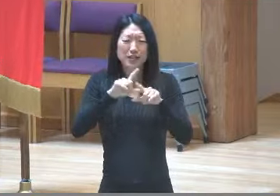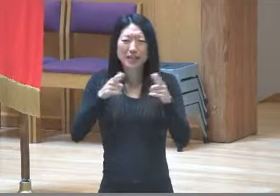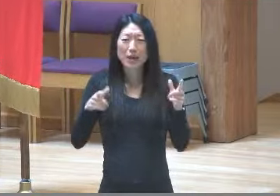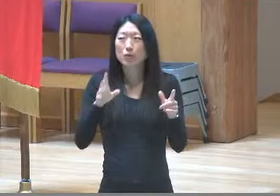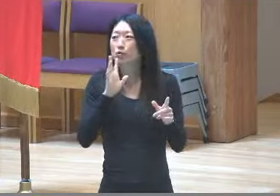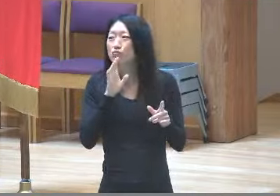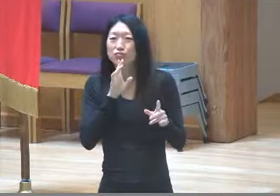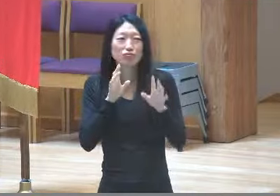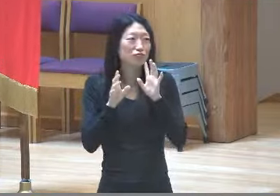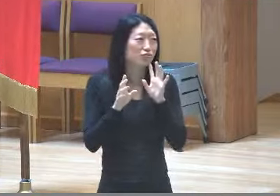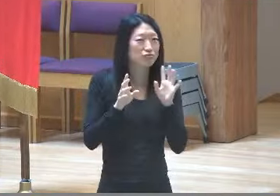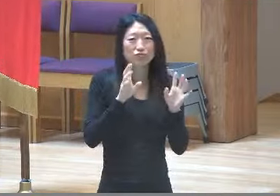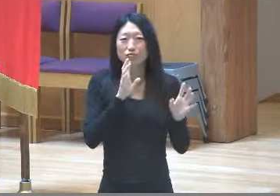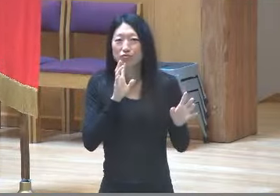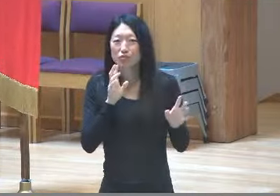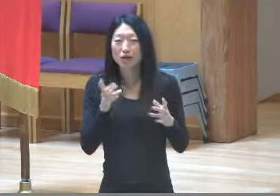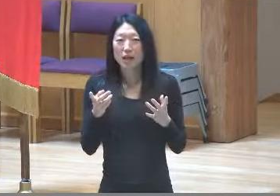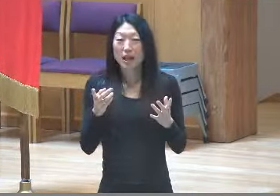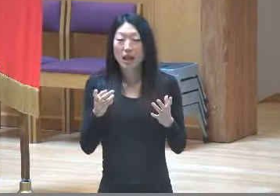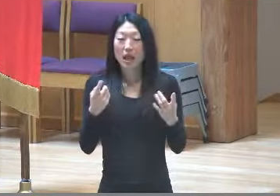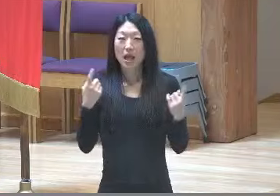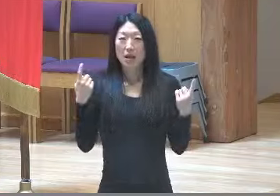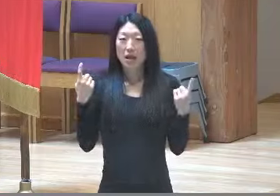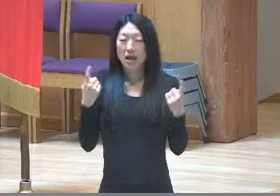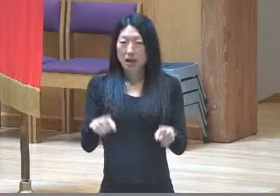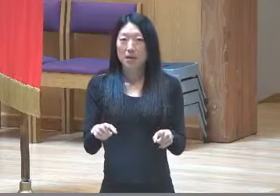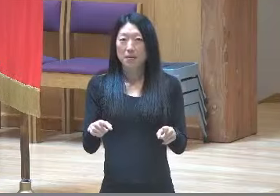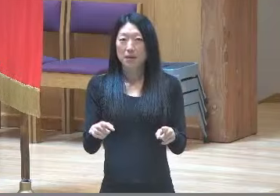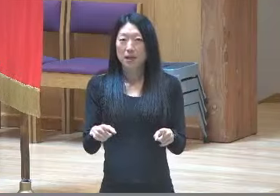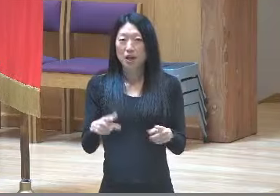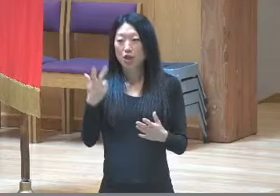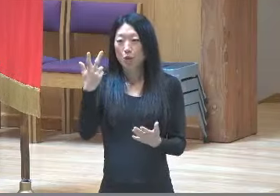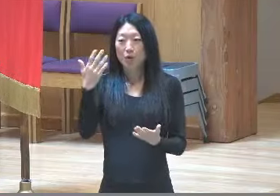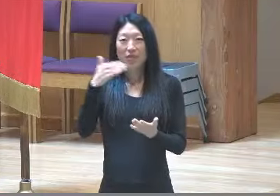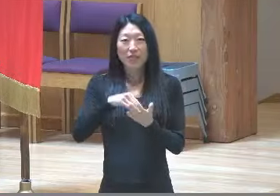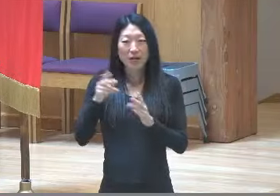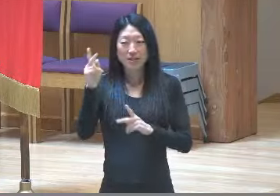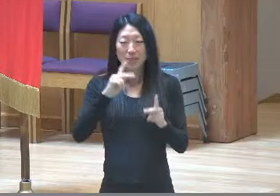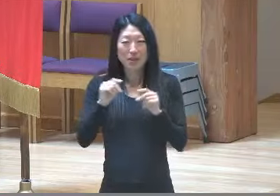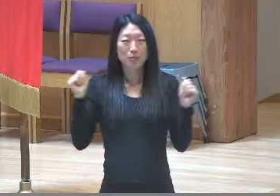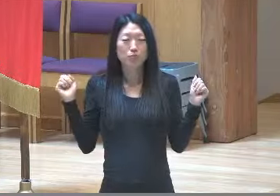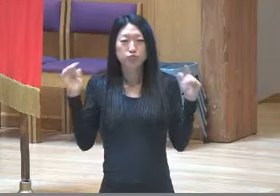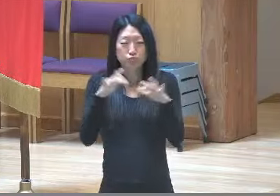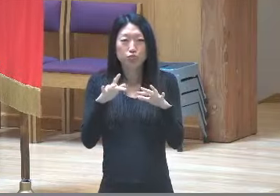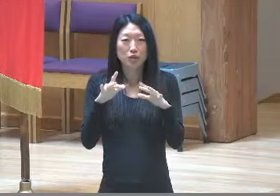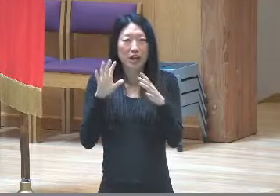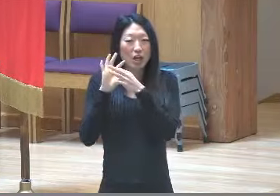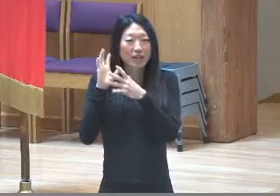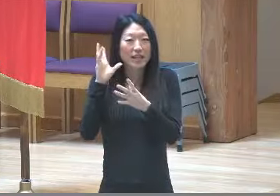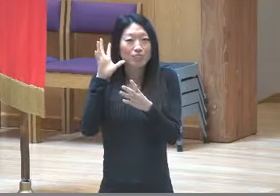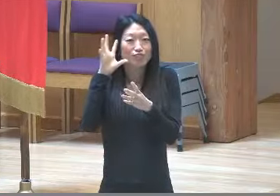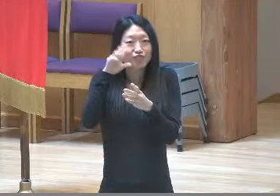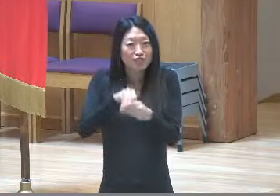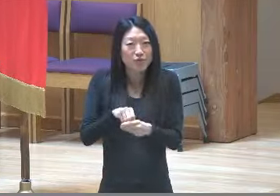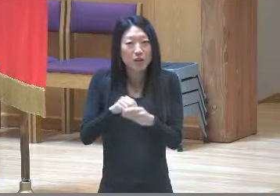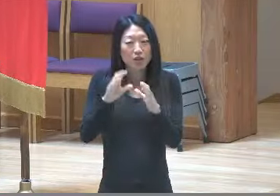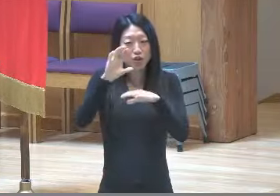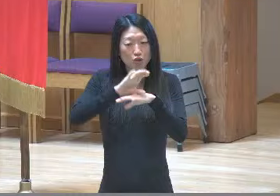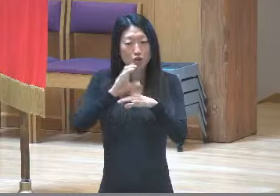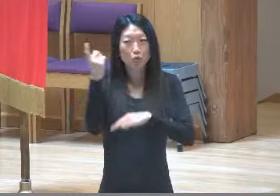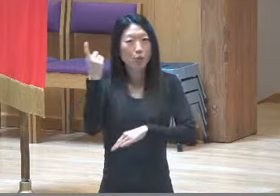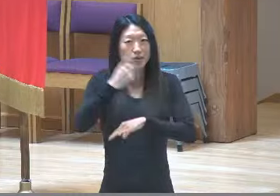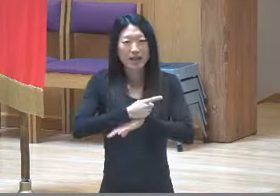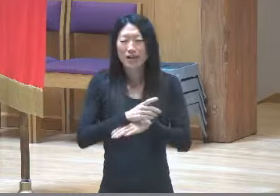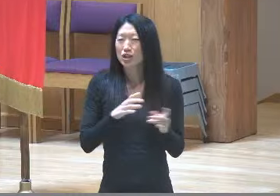speak all these different languages. And suddenly, 3,000 people joined the church in one day. Just these wild,